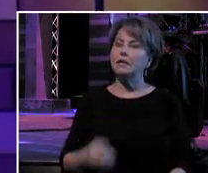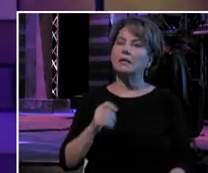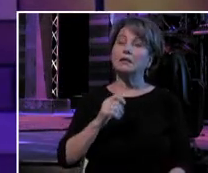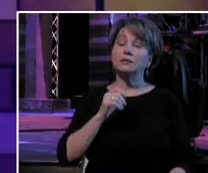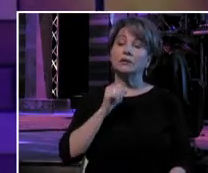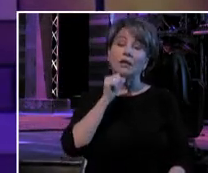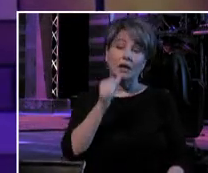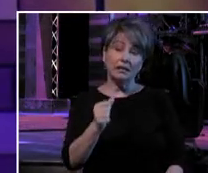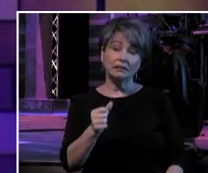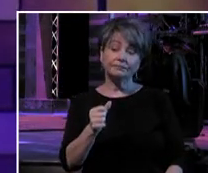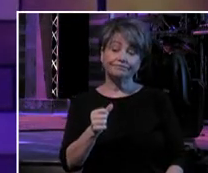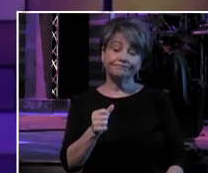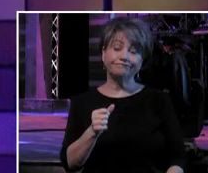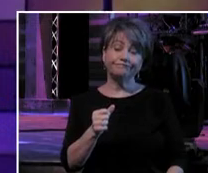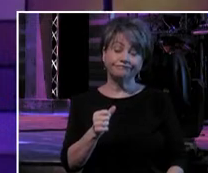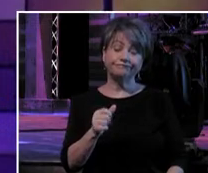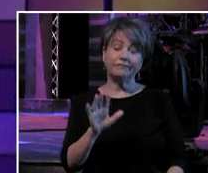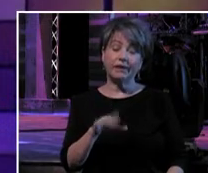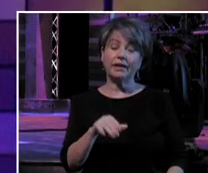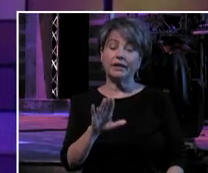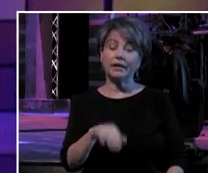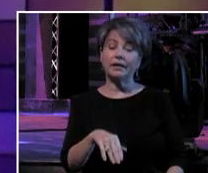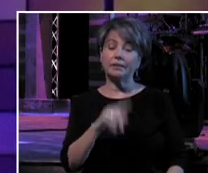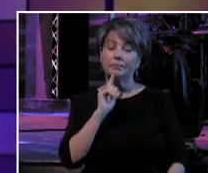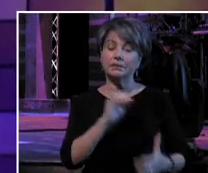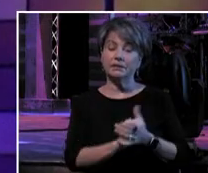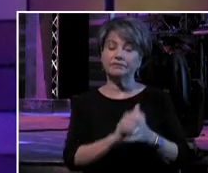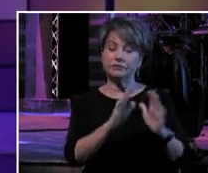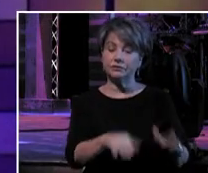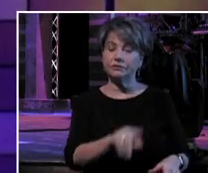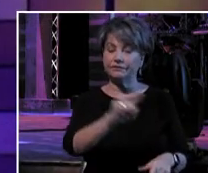not, hey, Philippian believers,